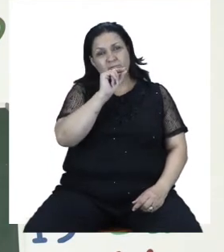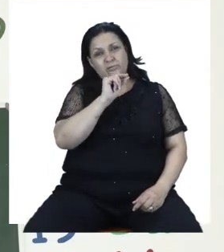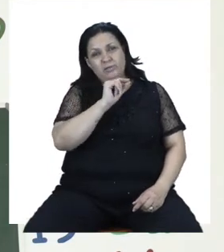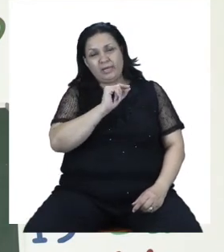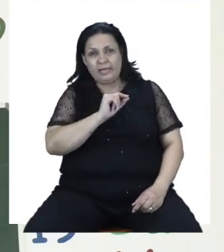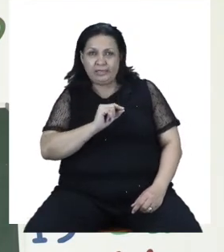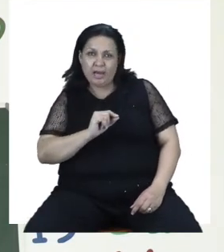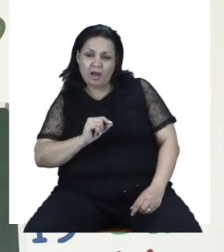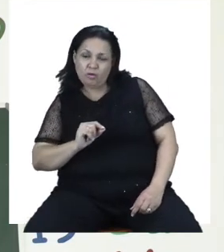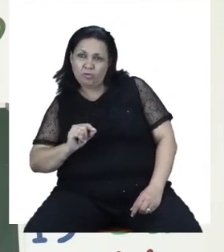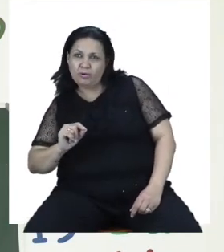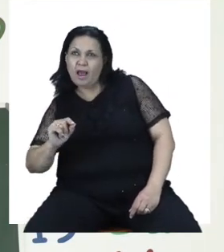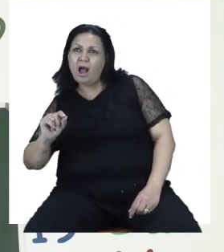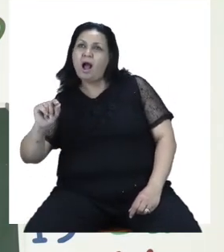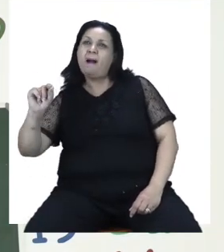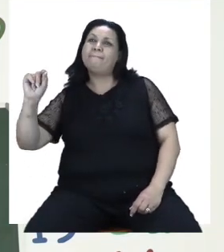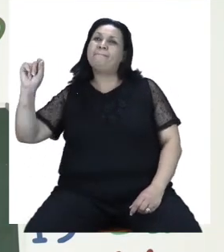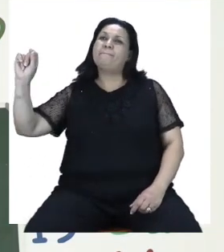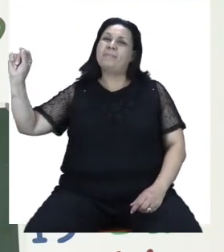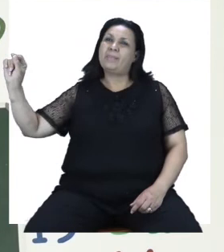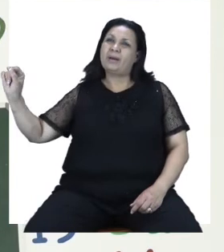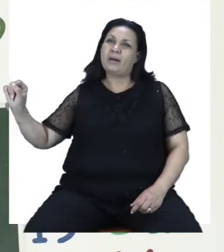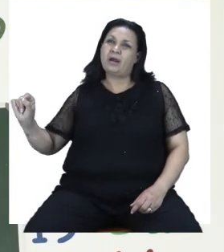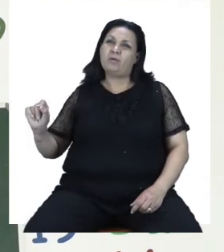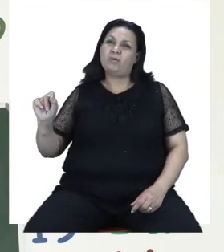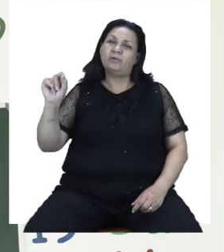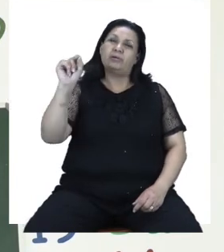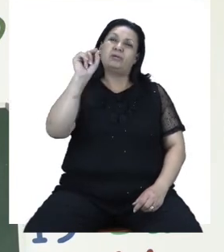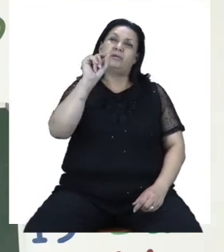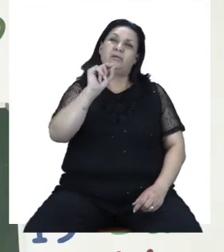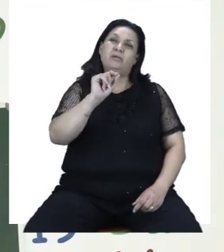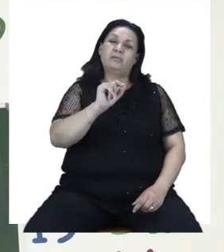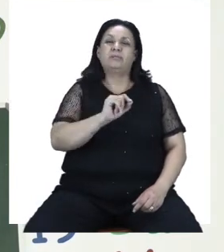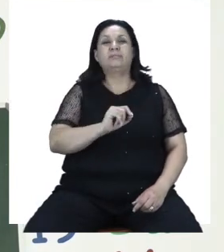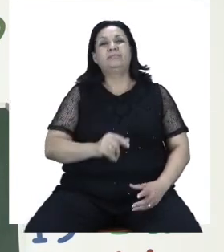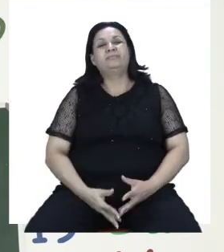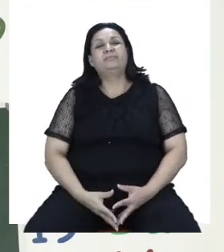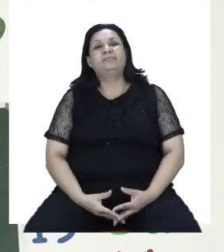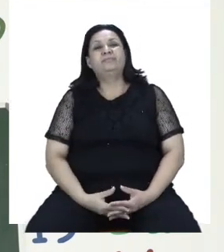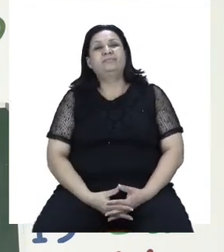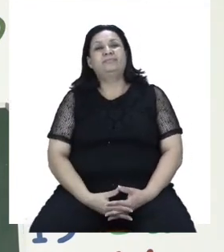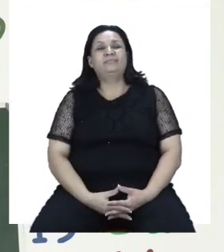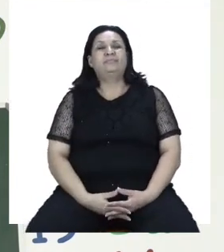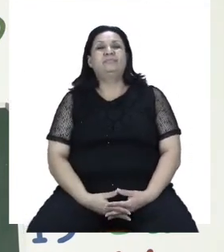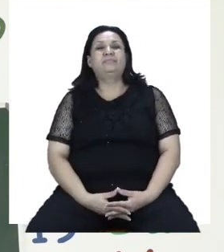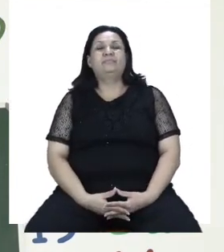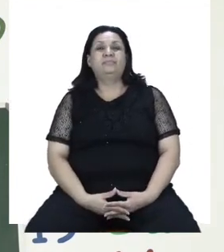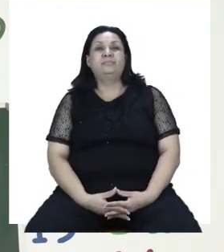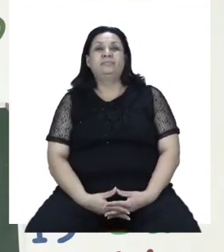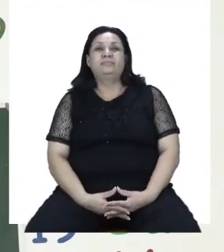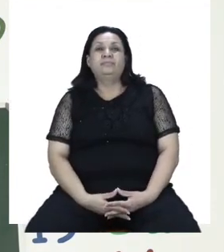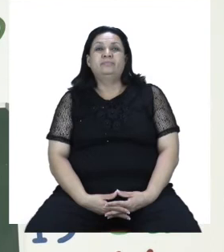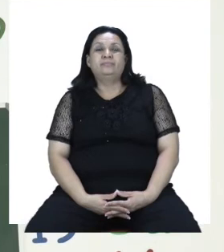Round. Very good, everybody. Keep going round and make sure you follow the lines